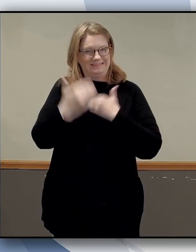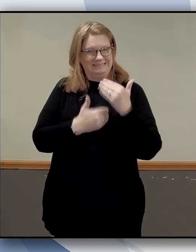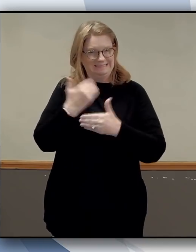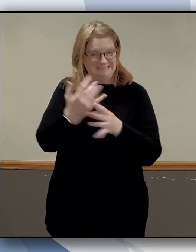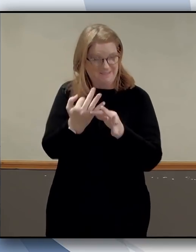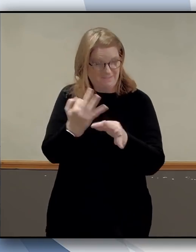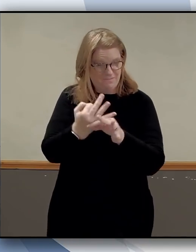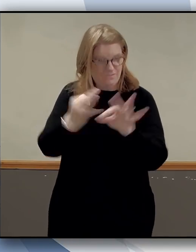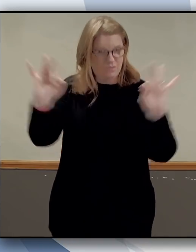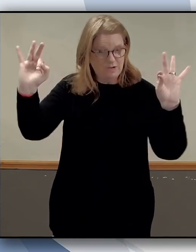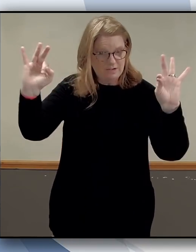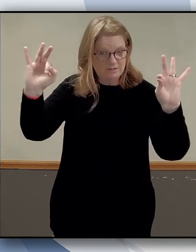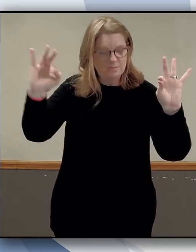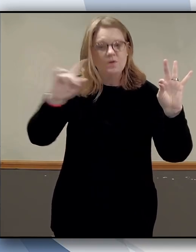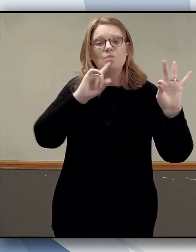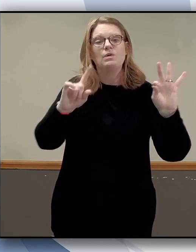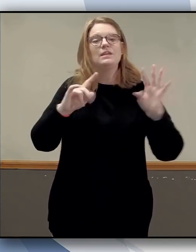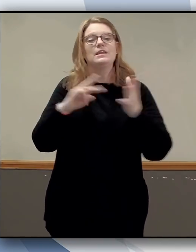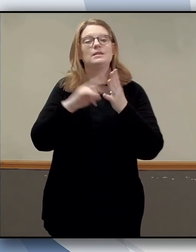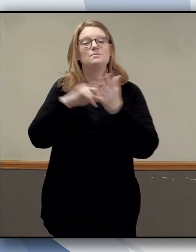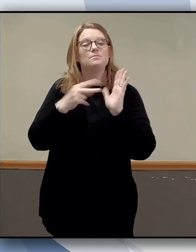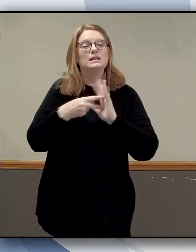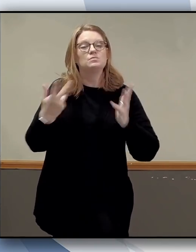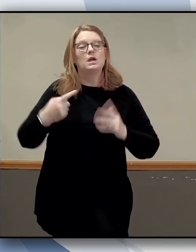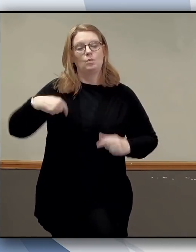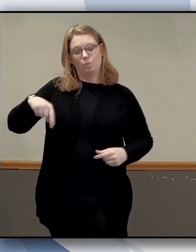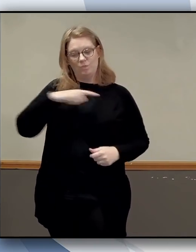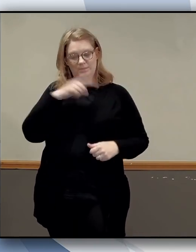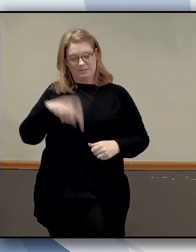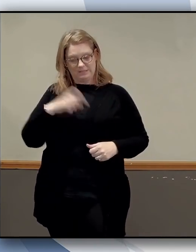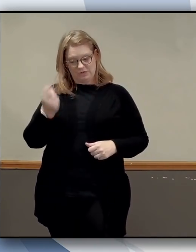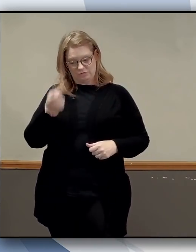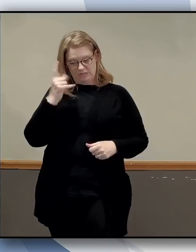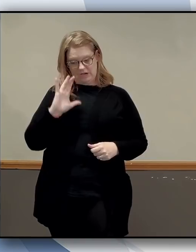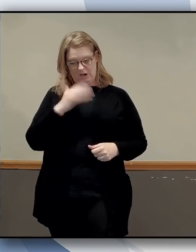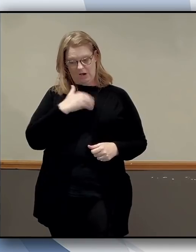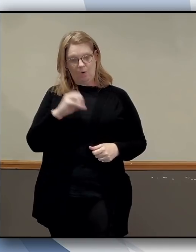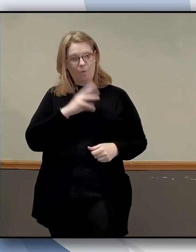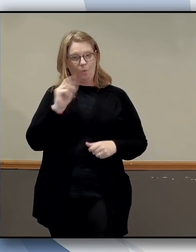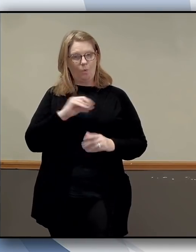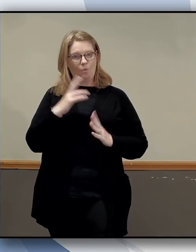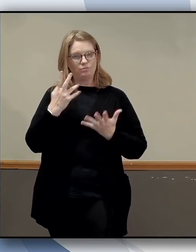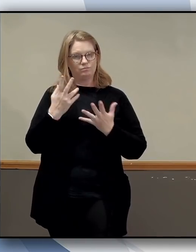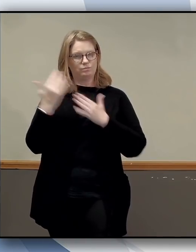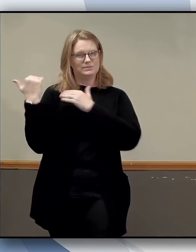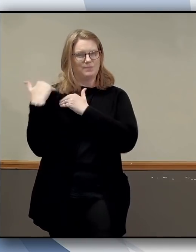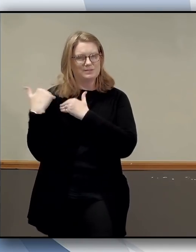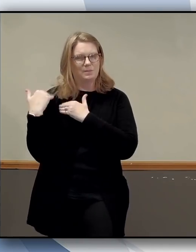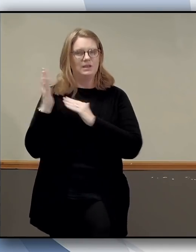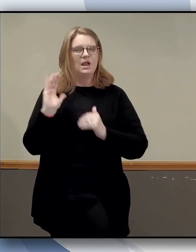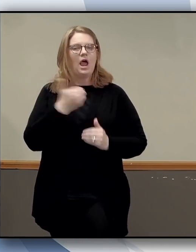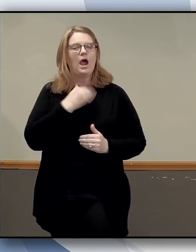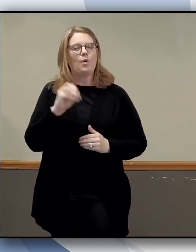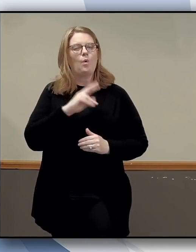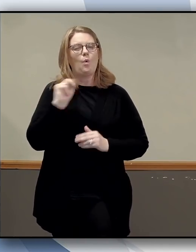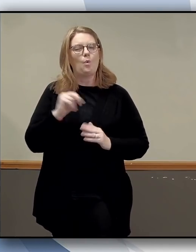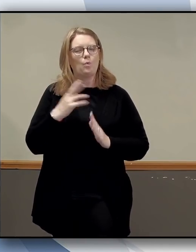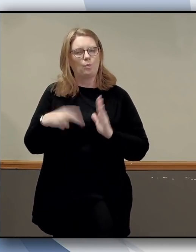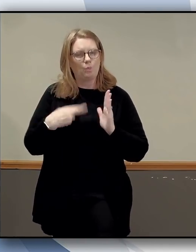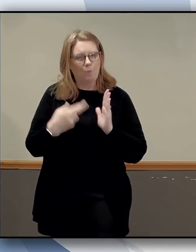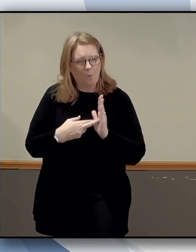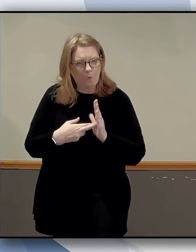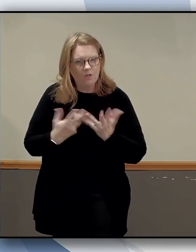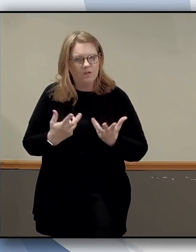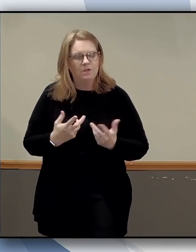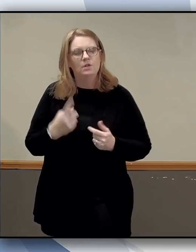understand our own role and the impact of our own individual choices. When we think about love, one of the core tenets is